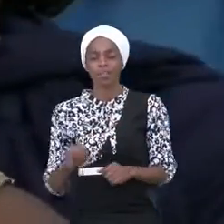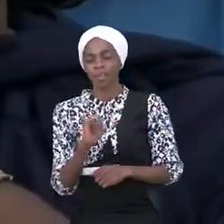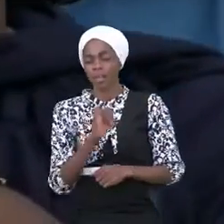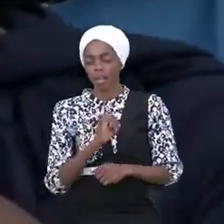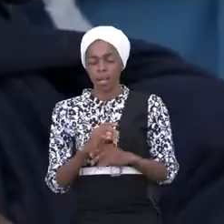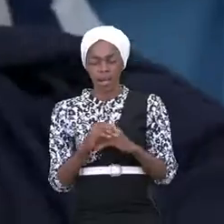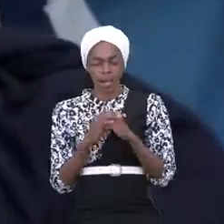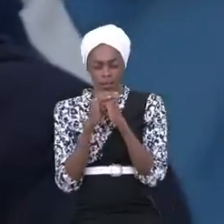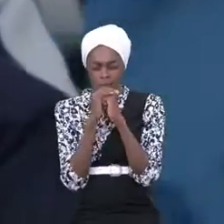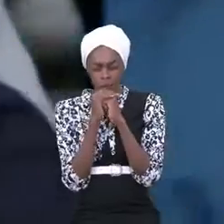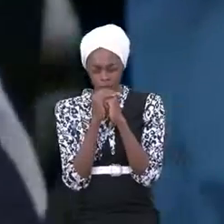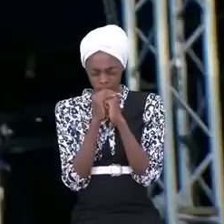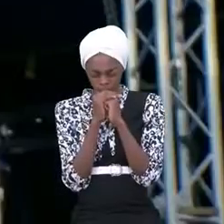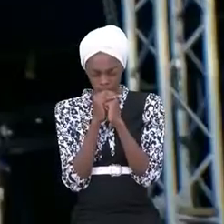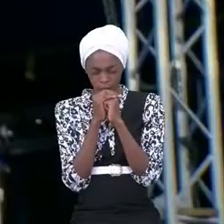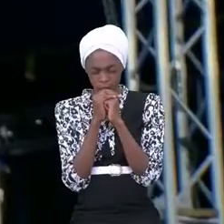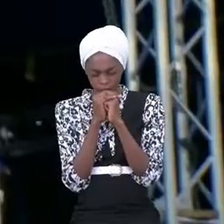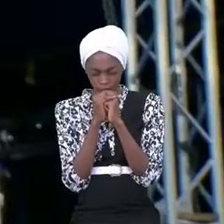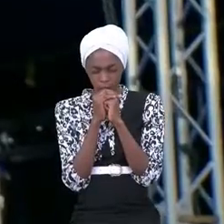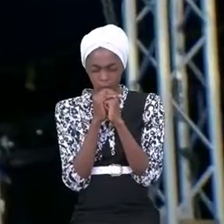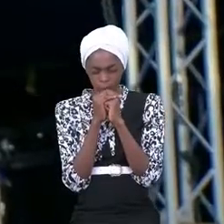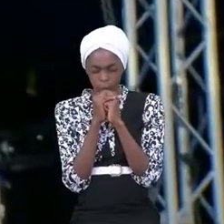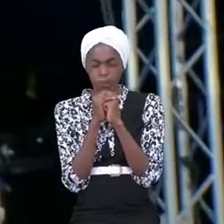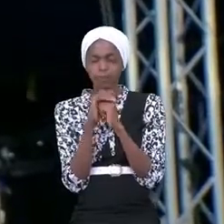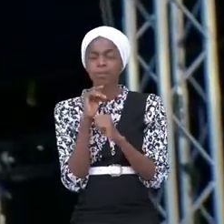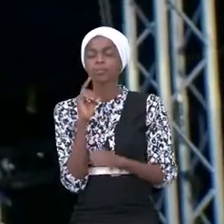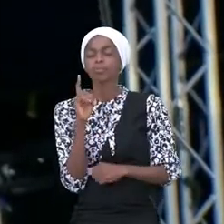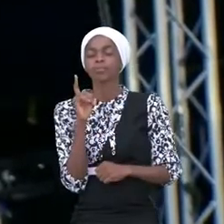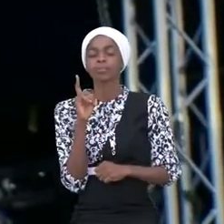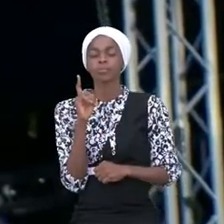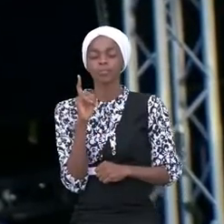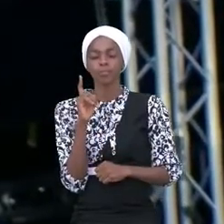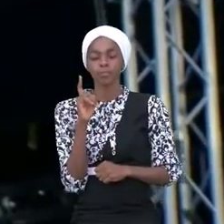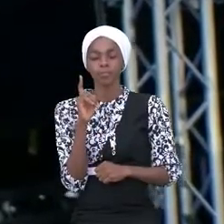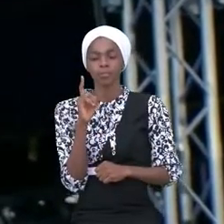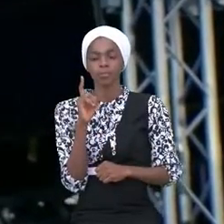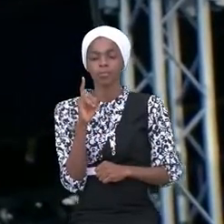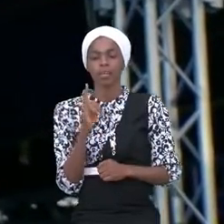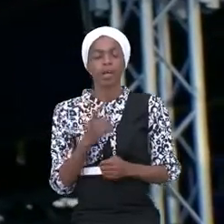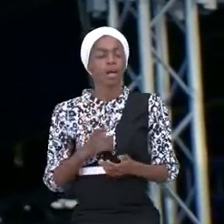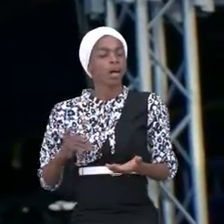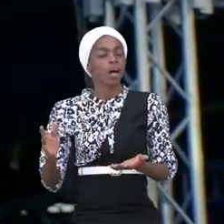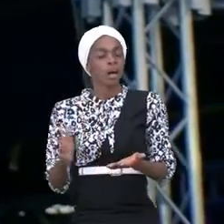Lord of Lords, we worship you. I stand worthy.